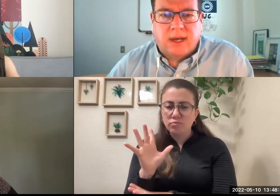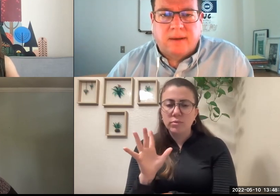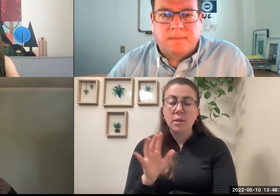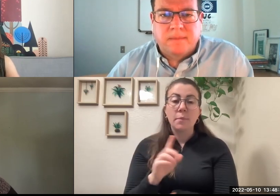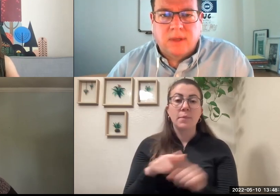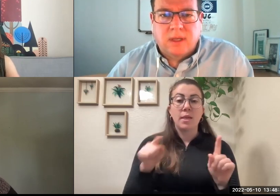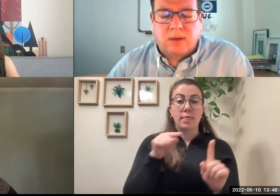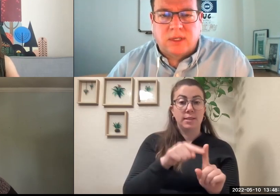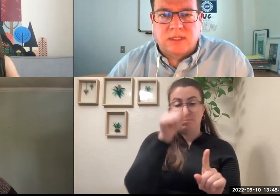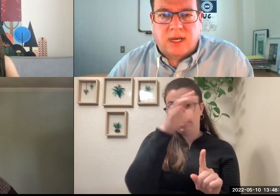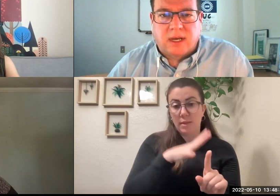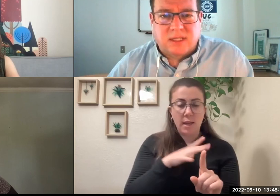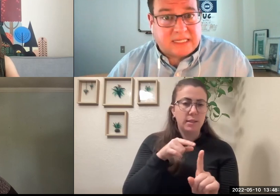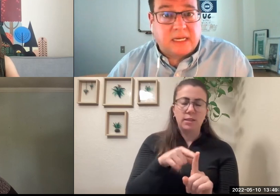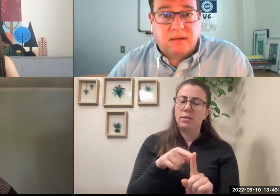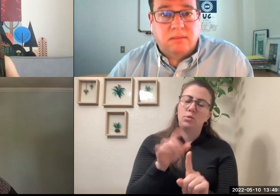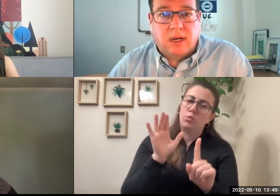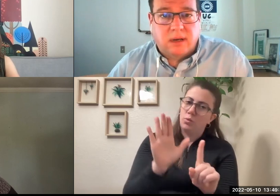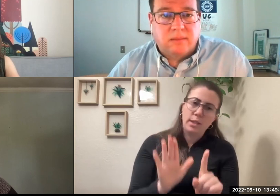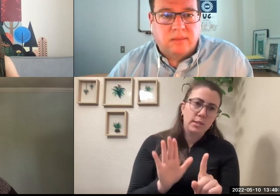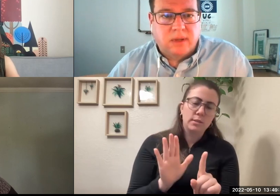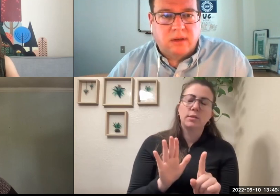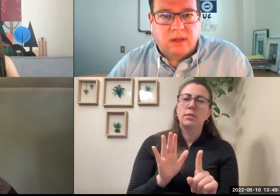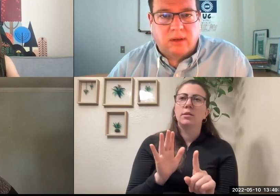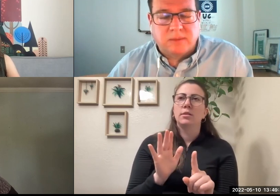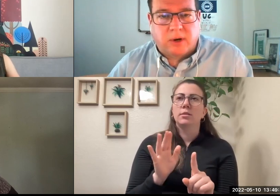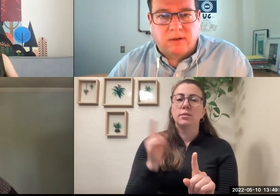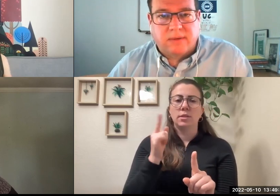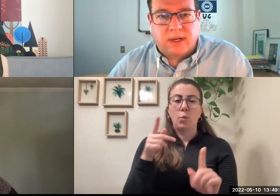workers. He was assassinated